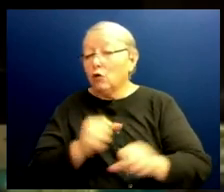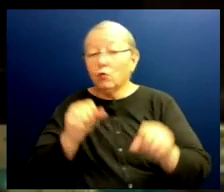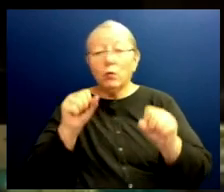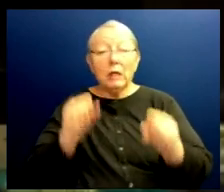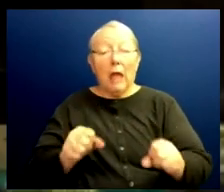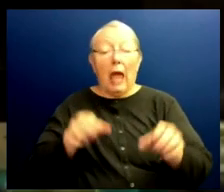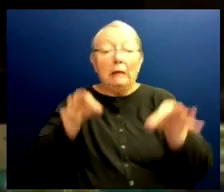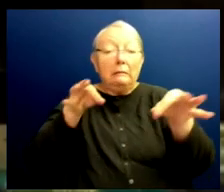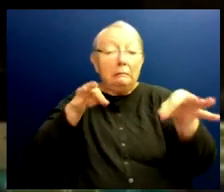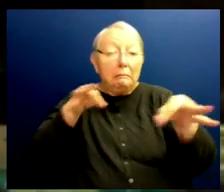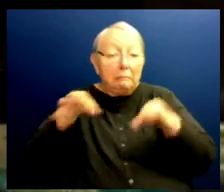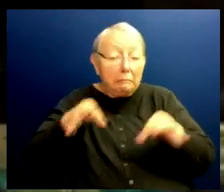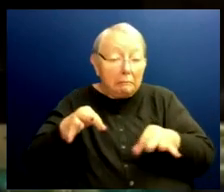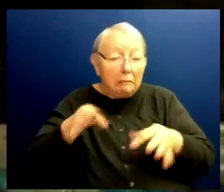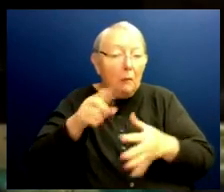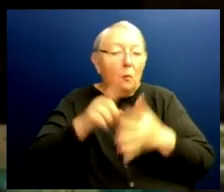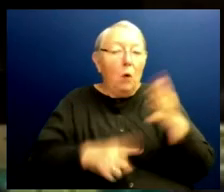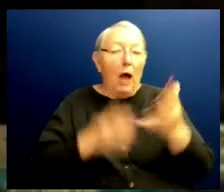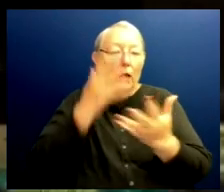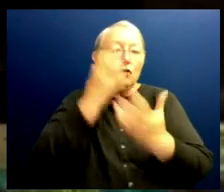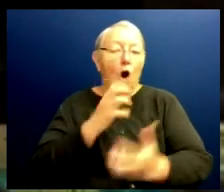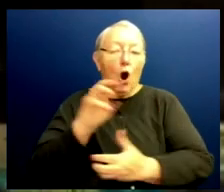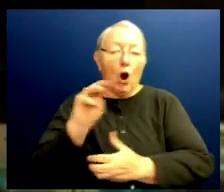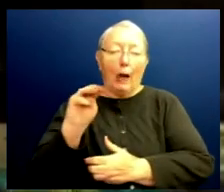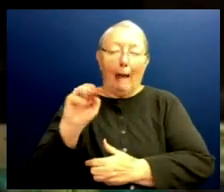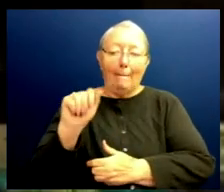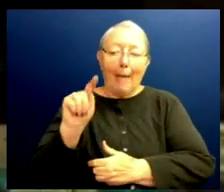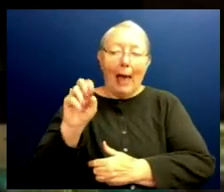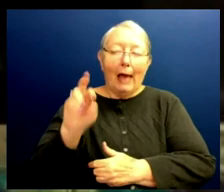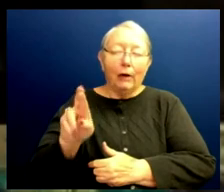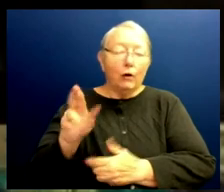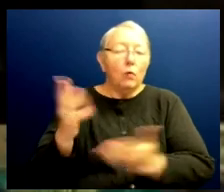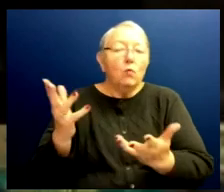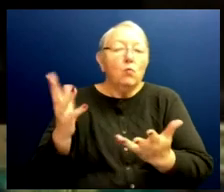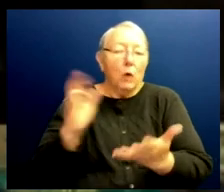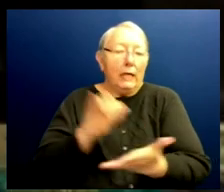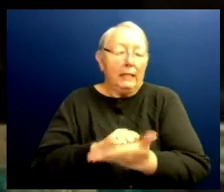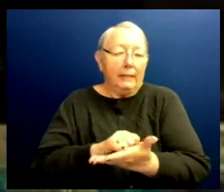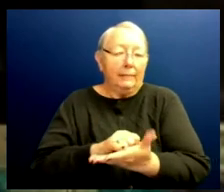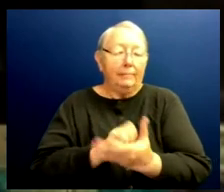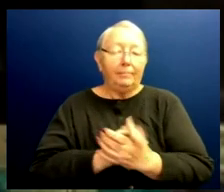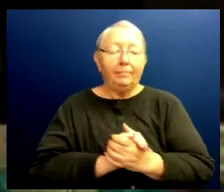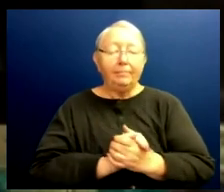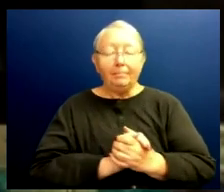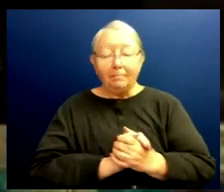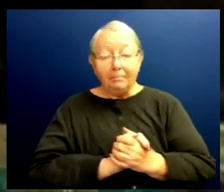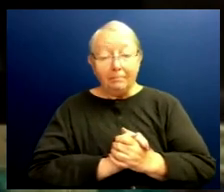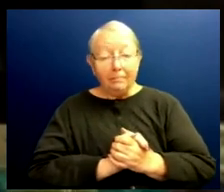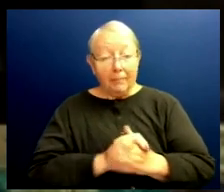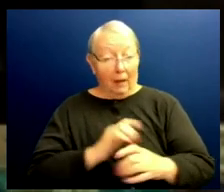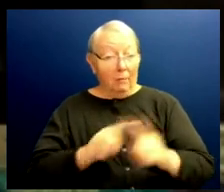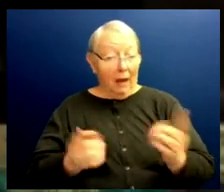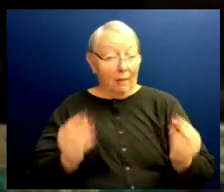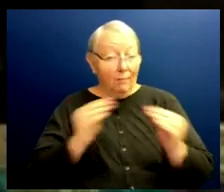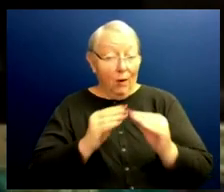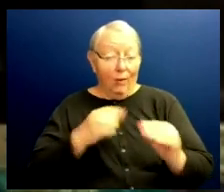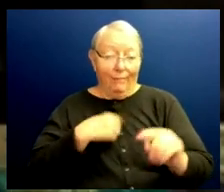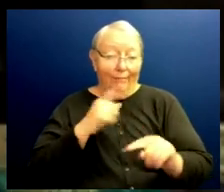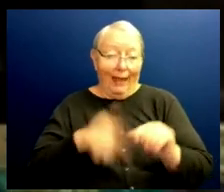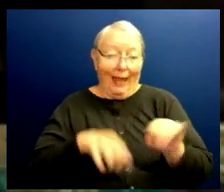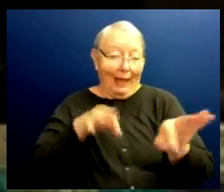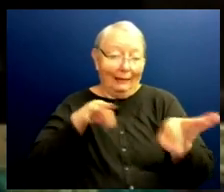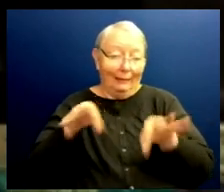characterize exactly what dark matter is. But more than that, I'm afraid I can't tell you